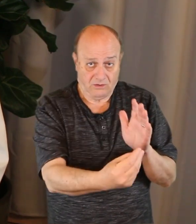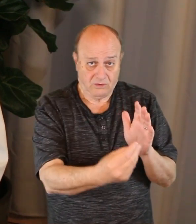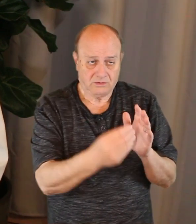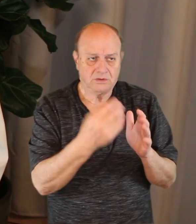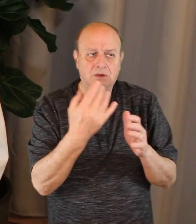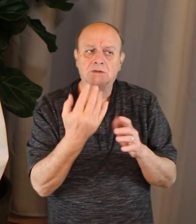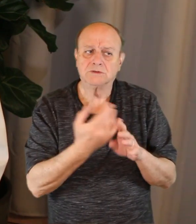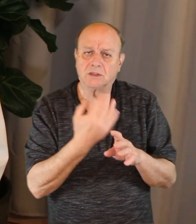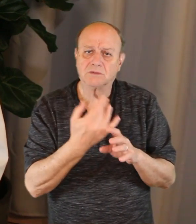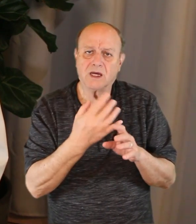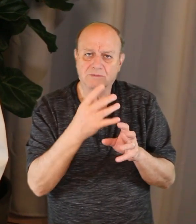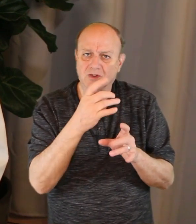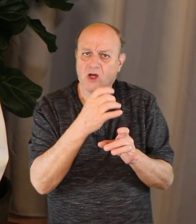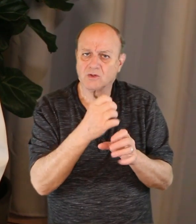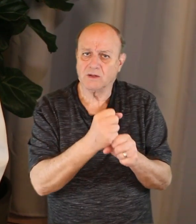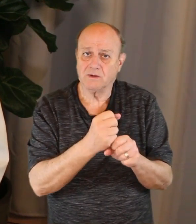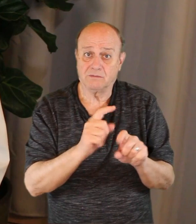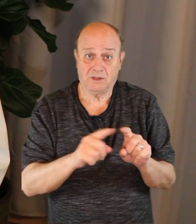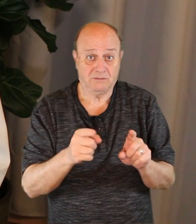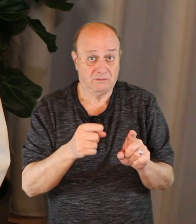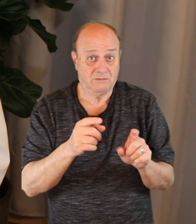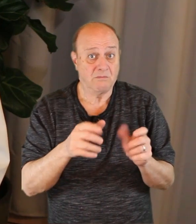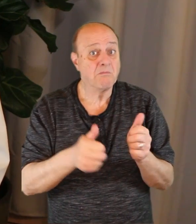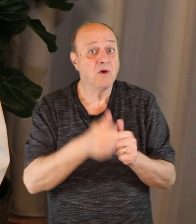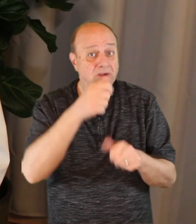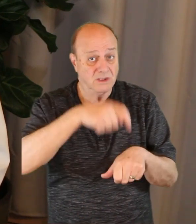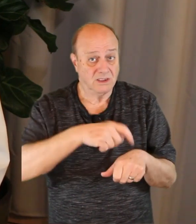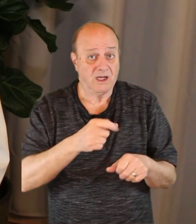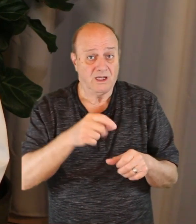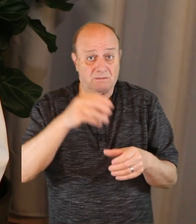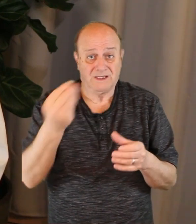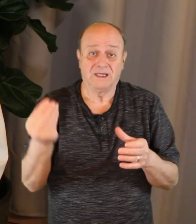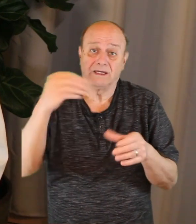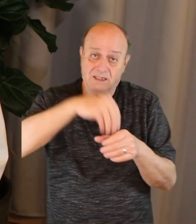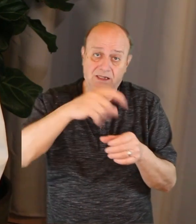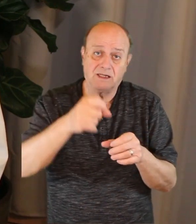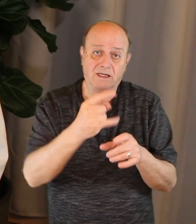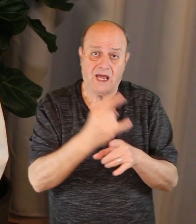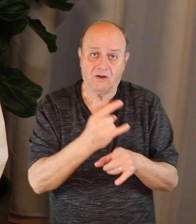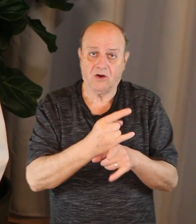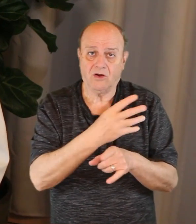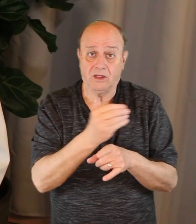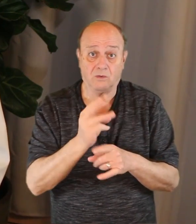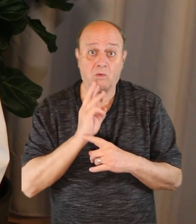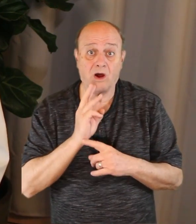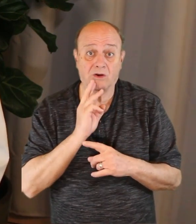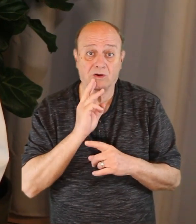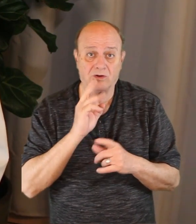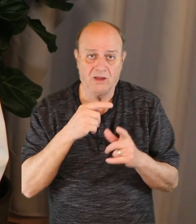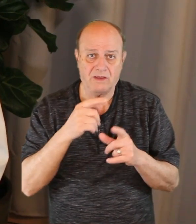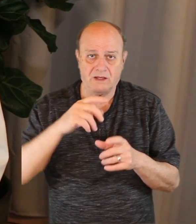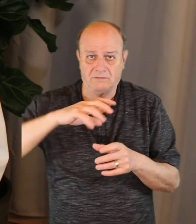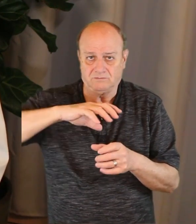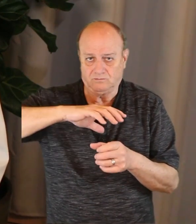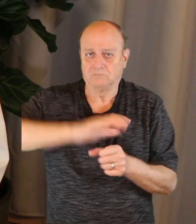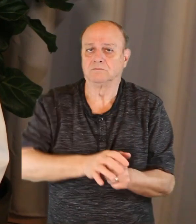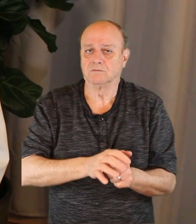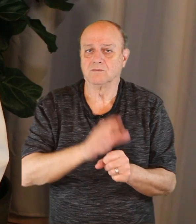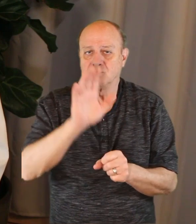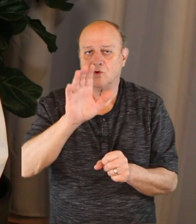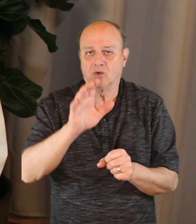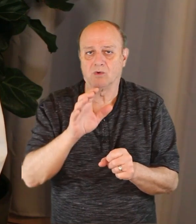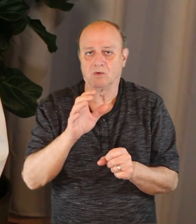but mostly it's put into a bath of water and alcohol and then bottled to make it to your